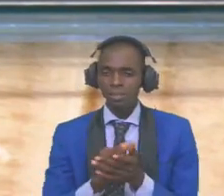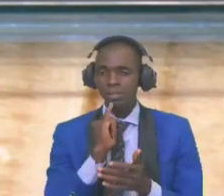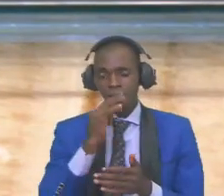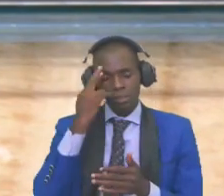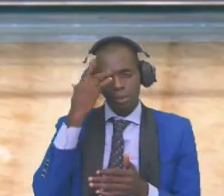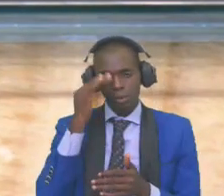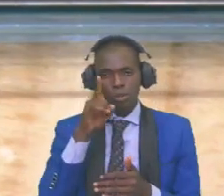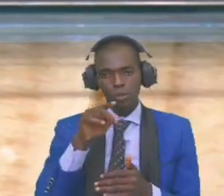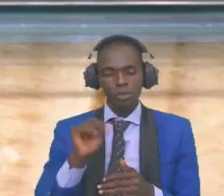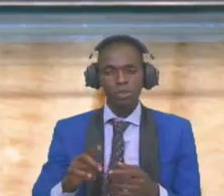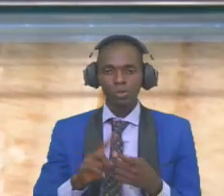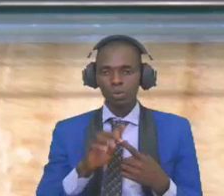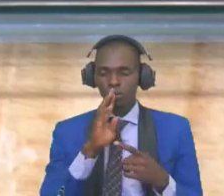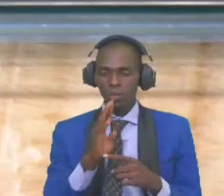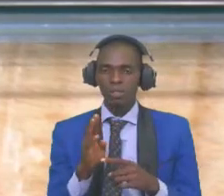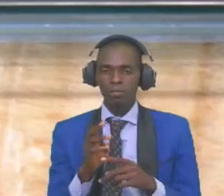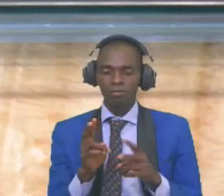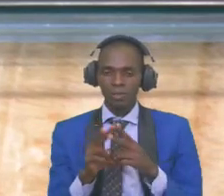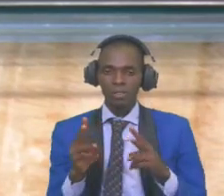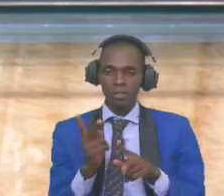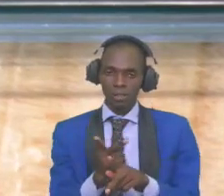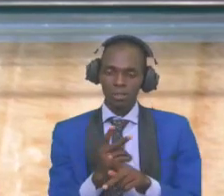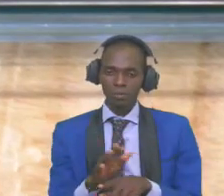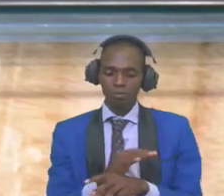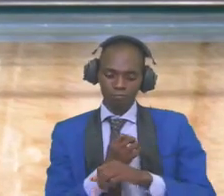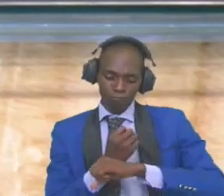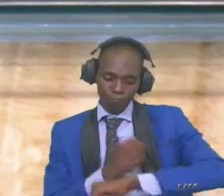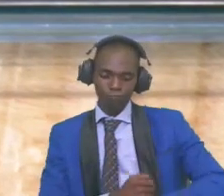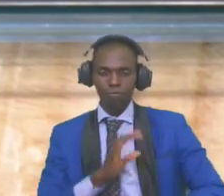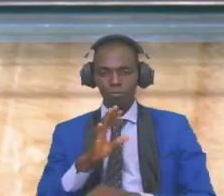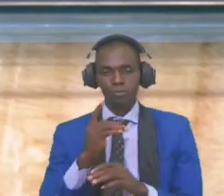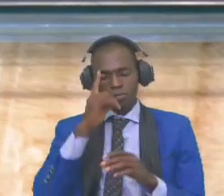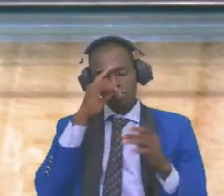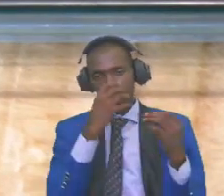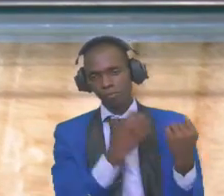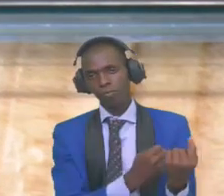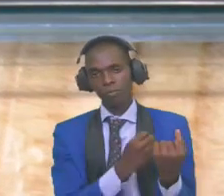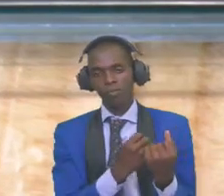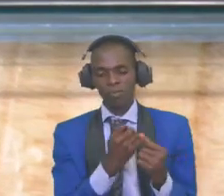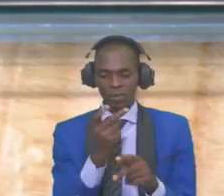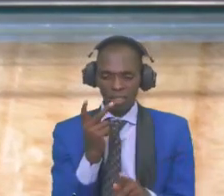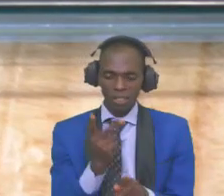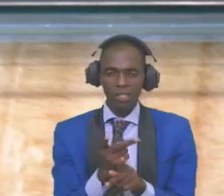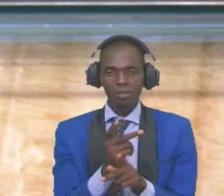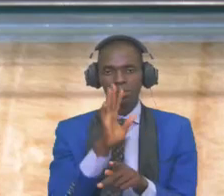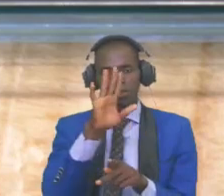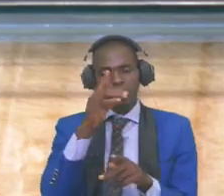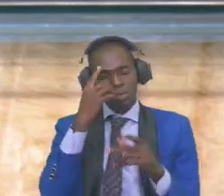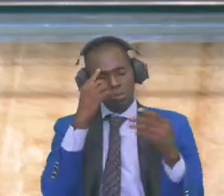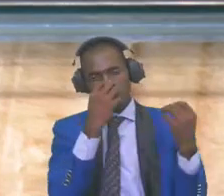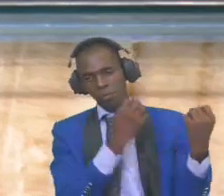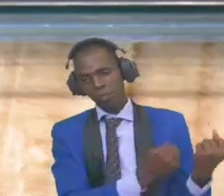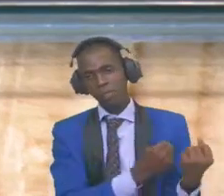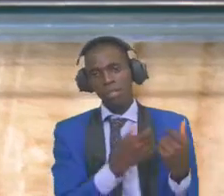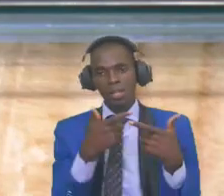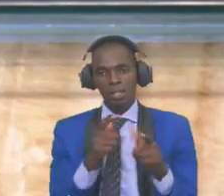care, gird that faith, protect that faith, preserve that faith. Let